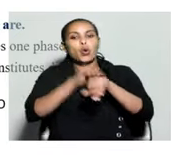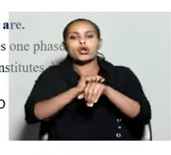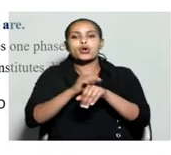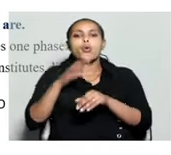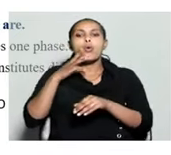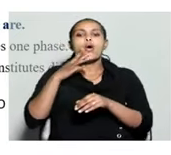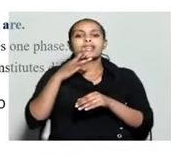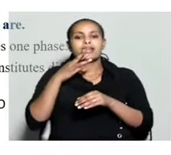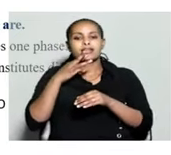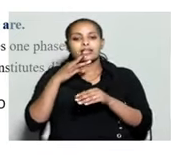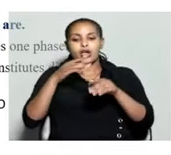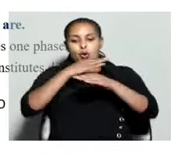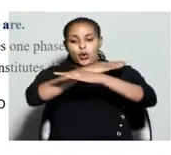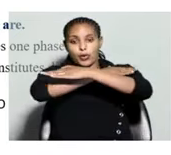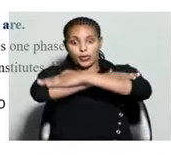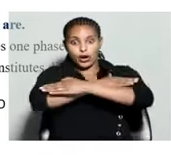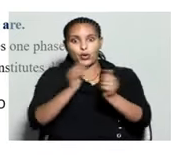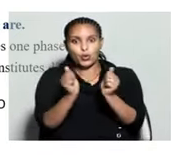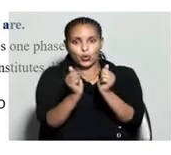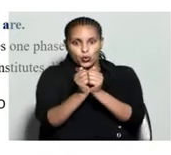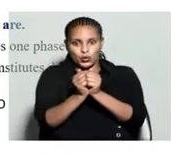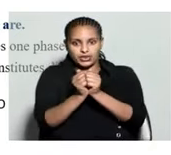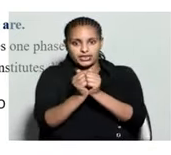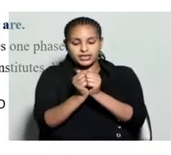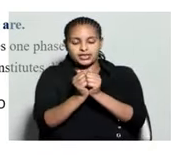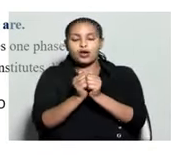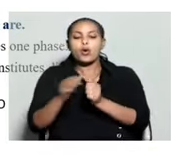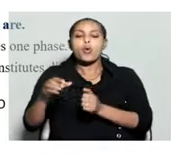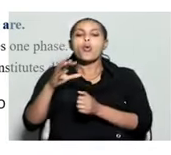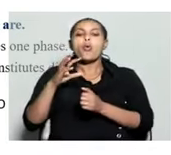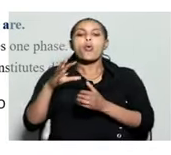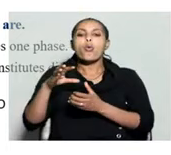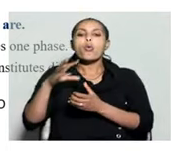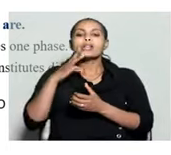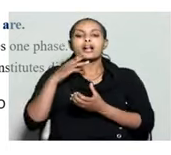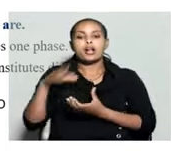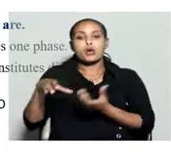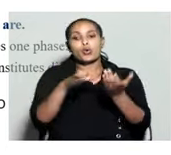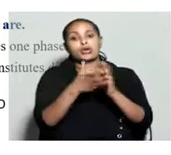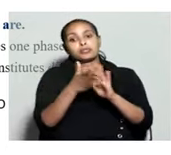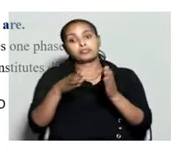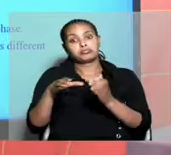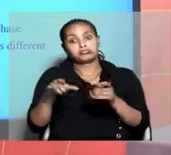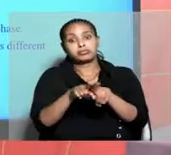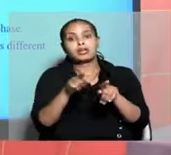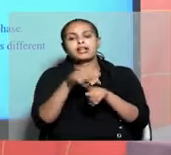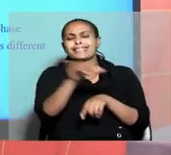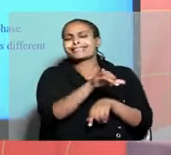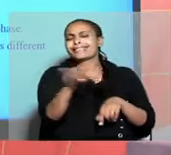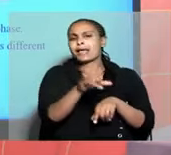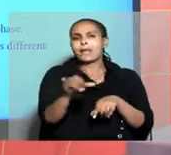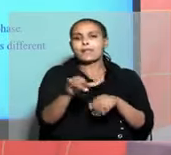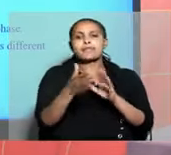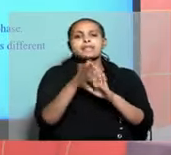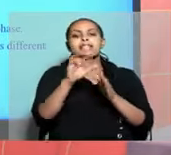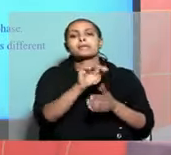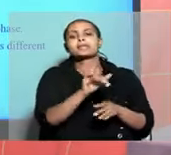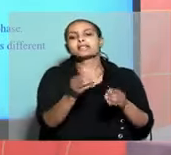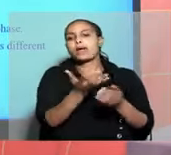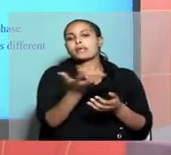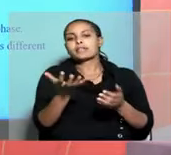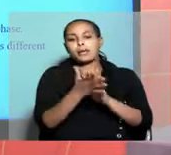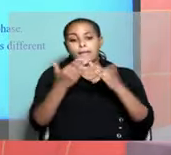solid water in equilibrium with water liquid, H2O, liquid, you see. The same